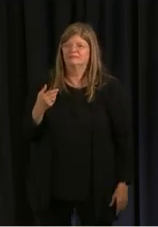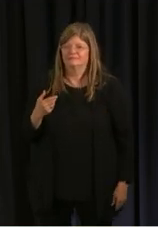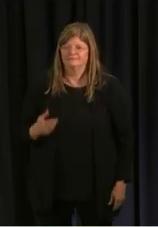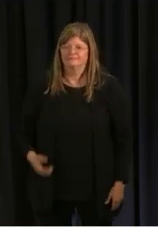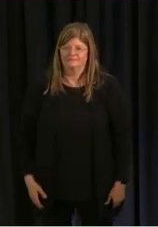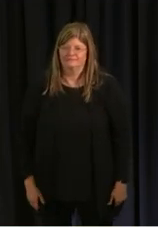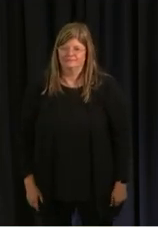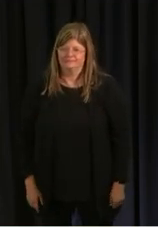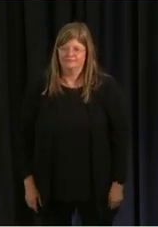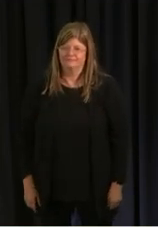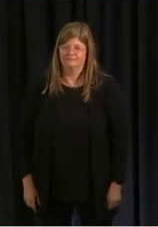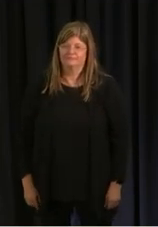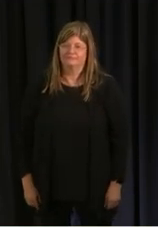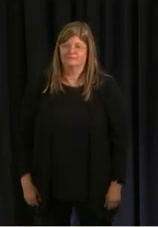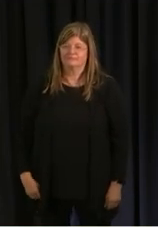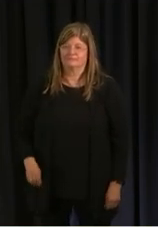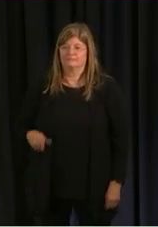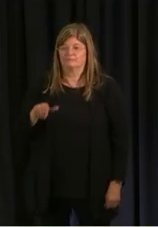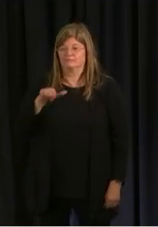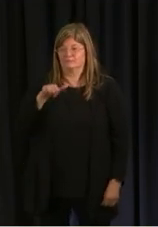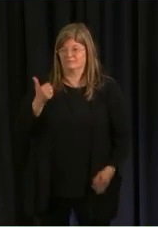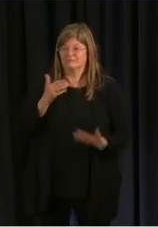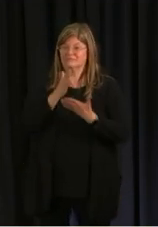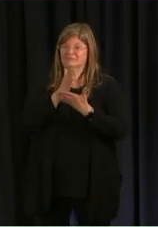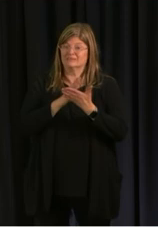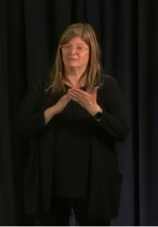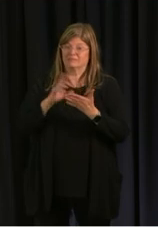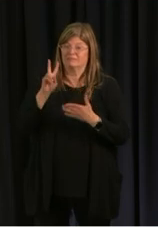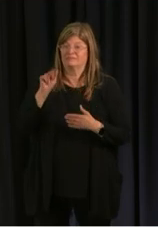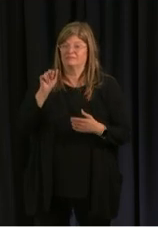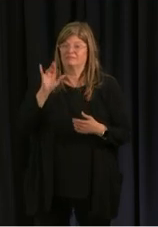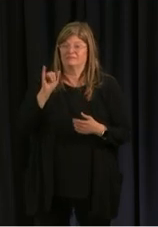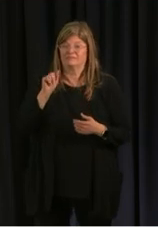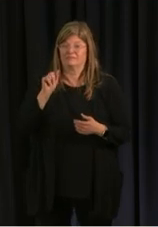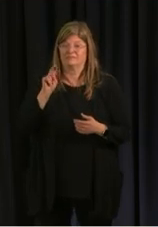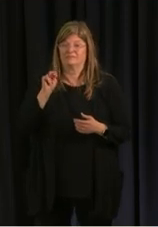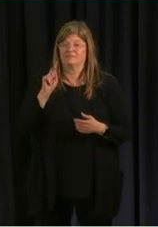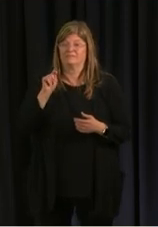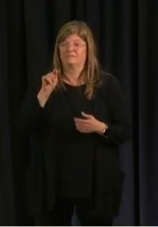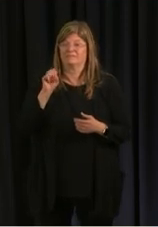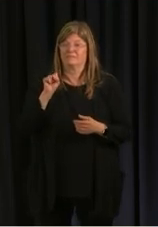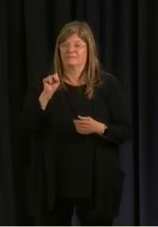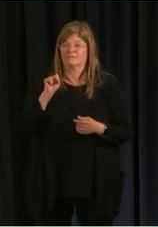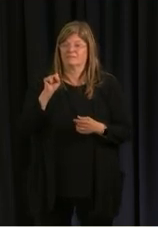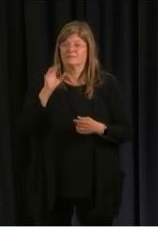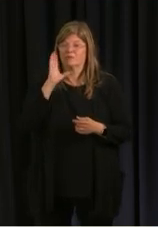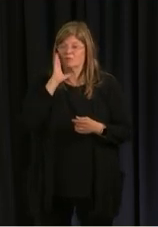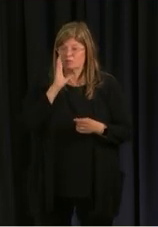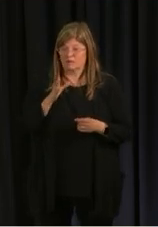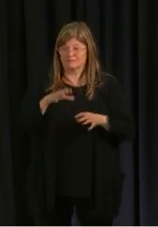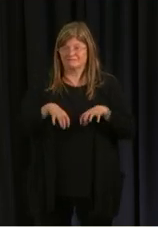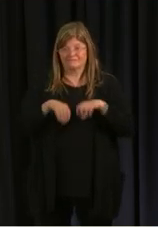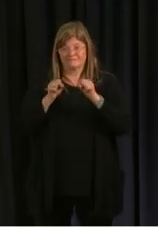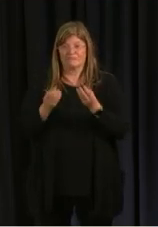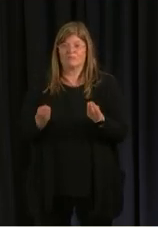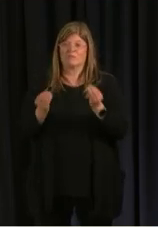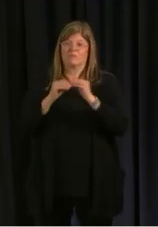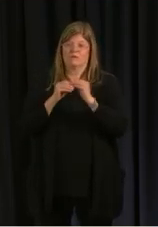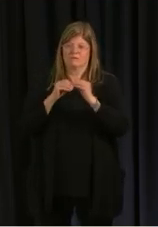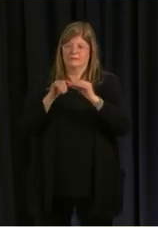probably bad news is these some of these variants are likely going to be more and more common in the United